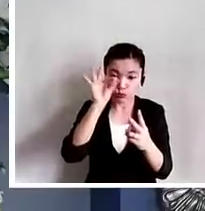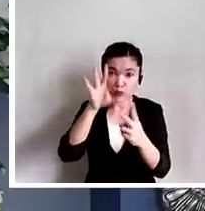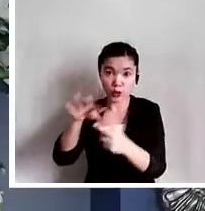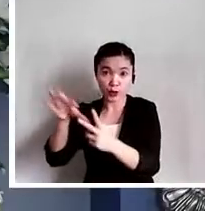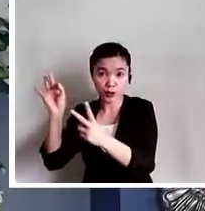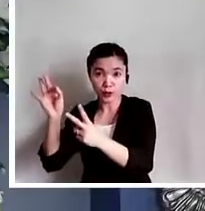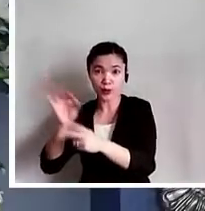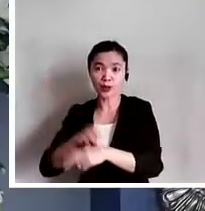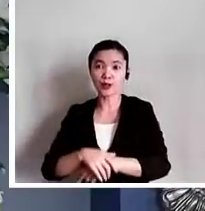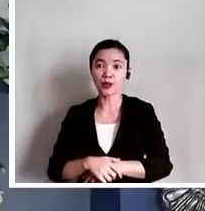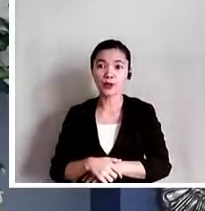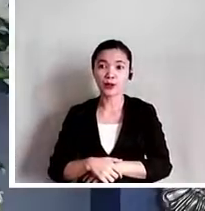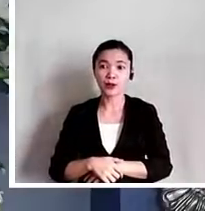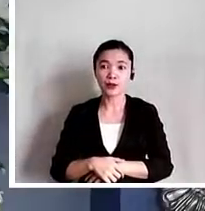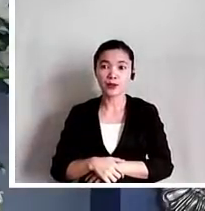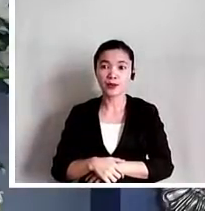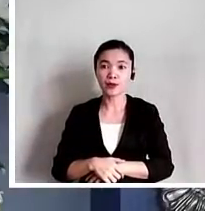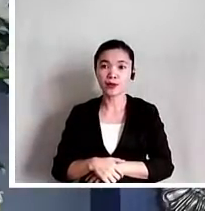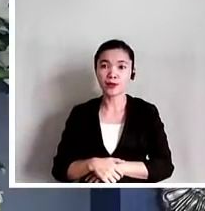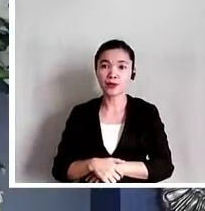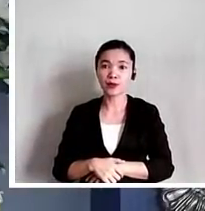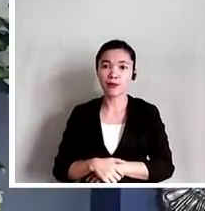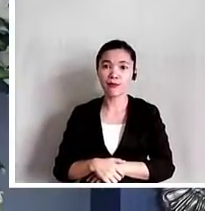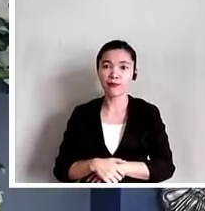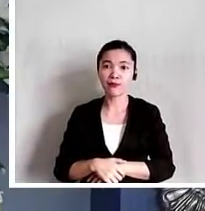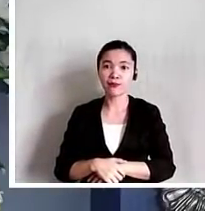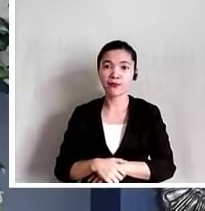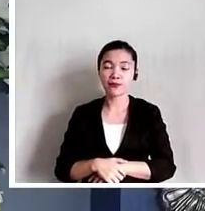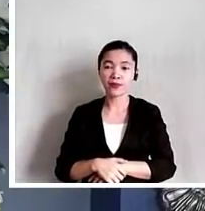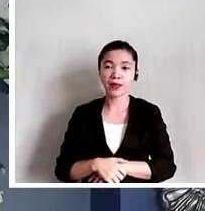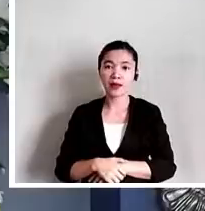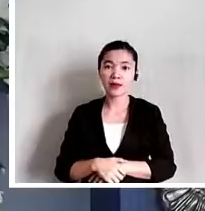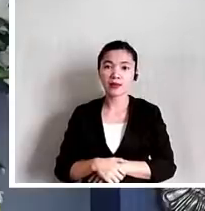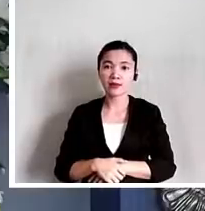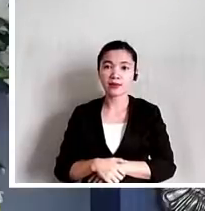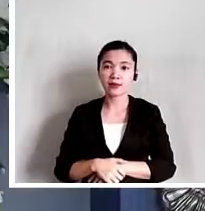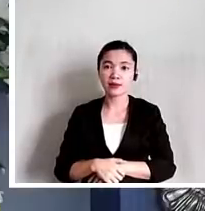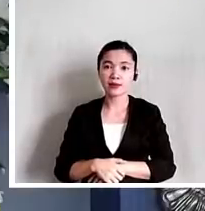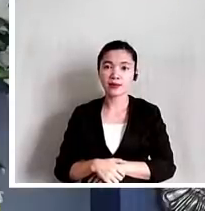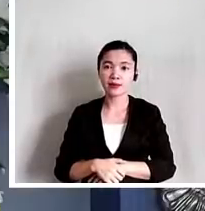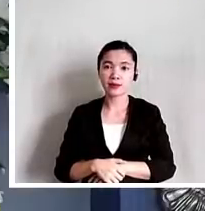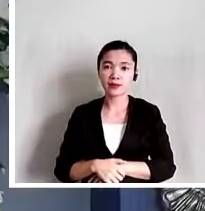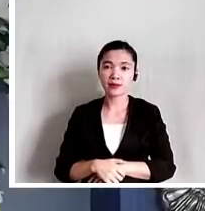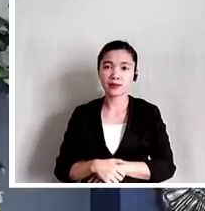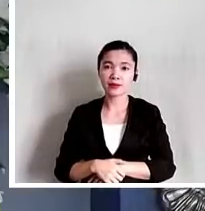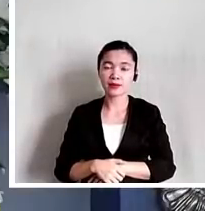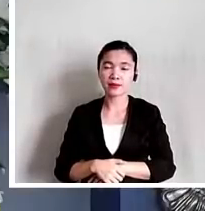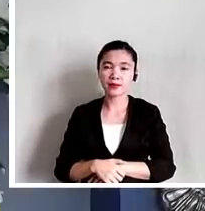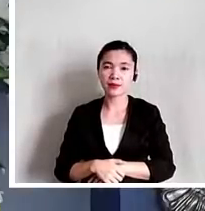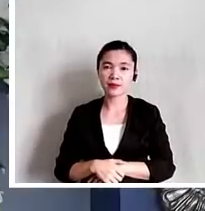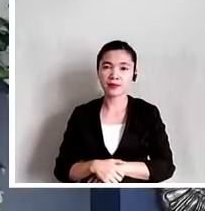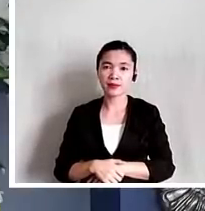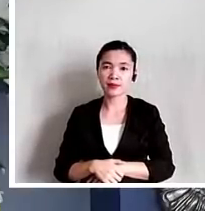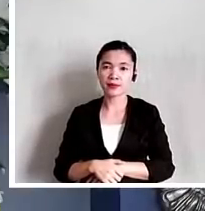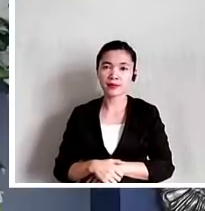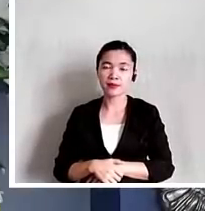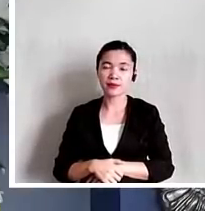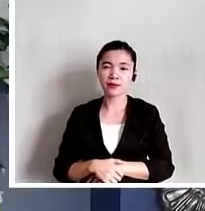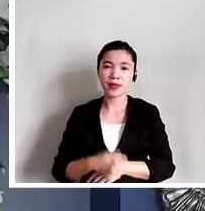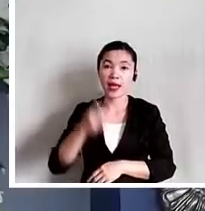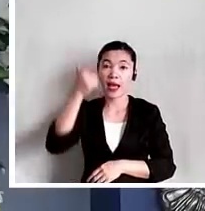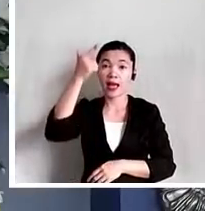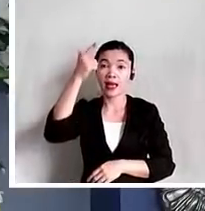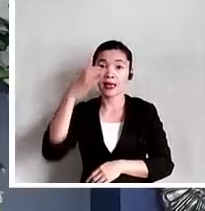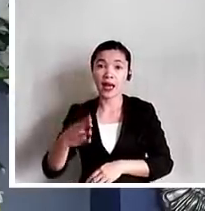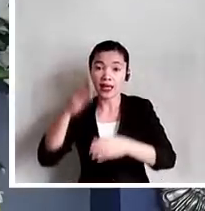Nga unsay gusto sa nag-manage or sama sa computer, mapoy mahimo. Wala na yung sense